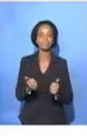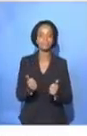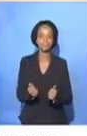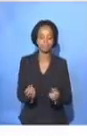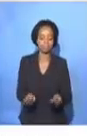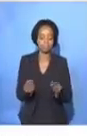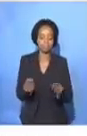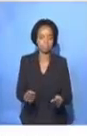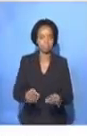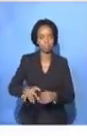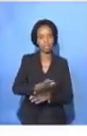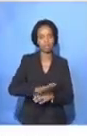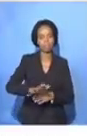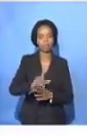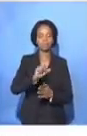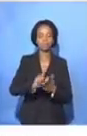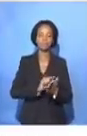stations.